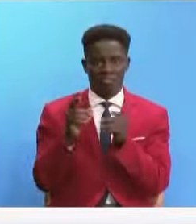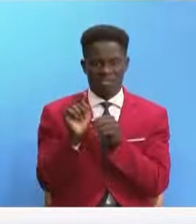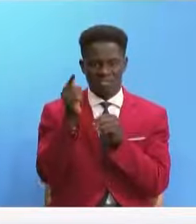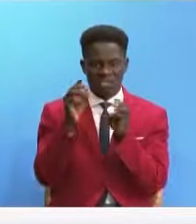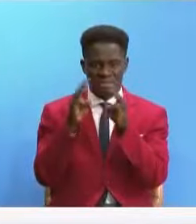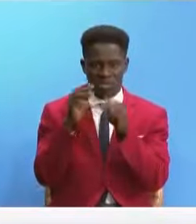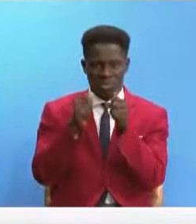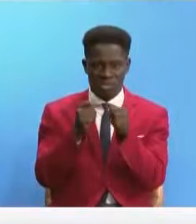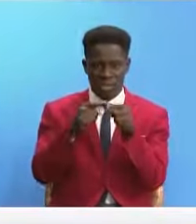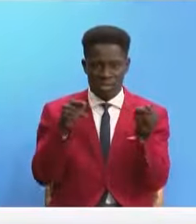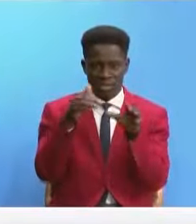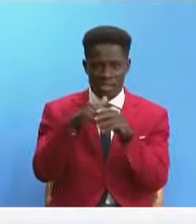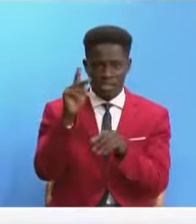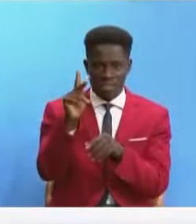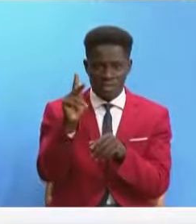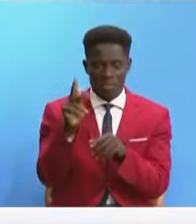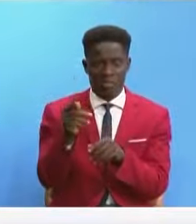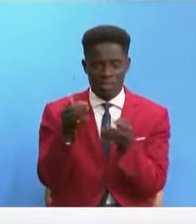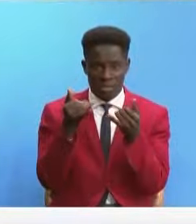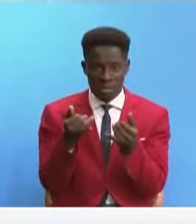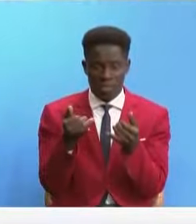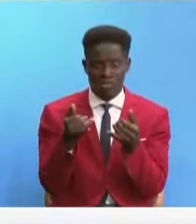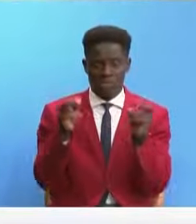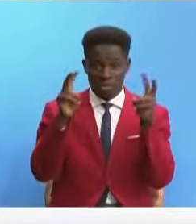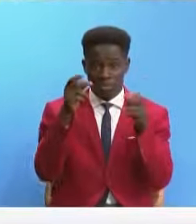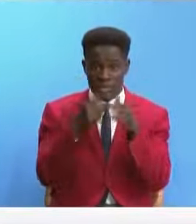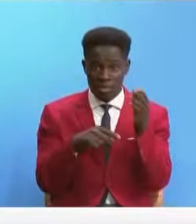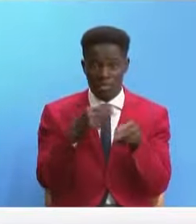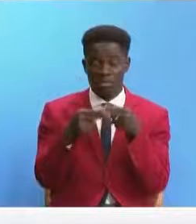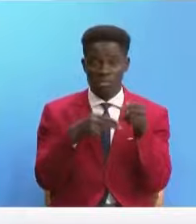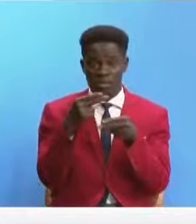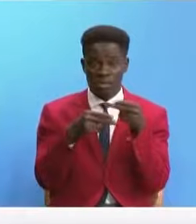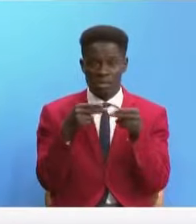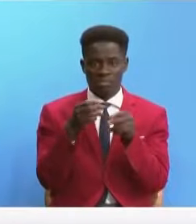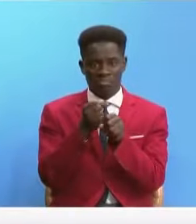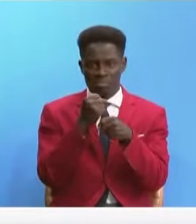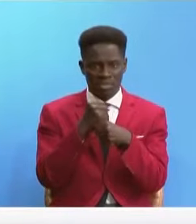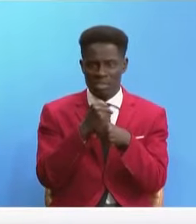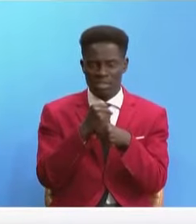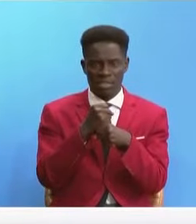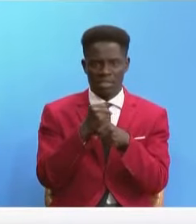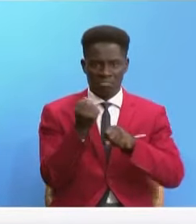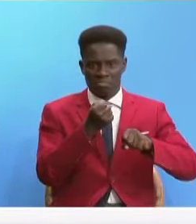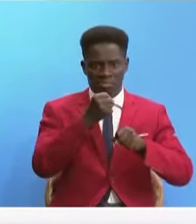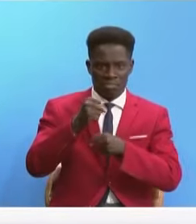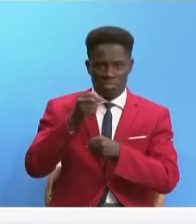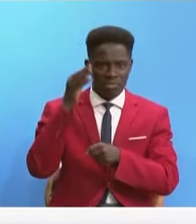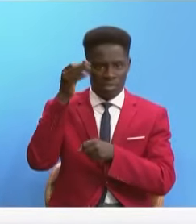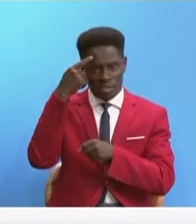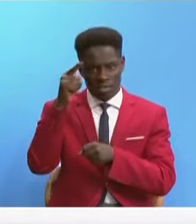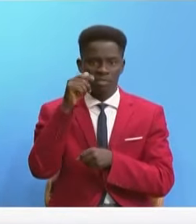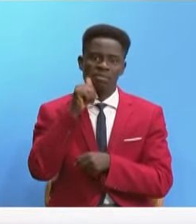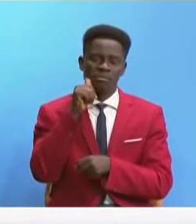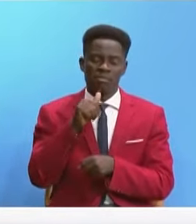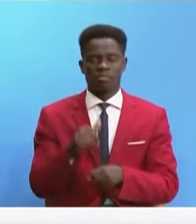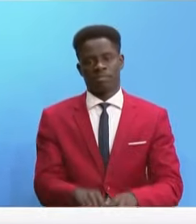was held in Kabompo under the theme, Unlocking Her Potential, Securing Her Future. Over the years, it has been